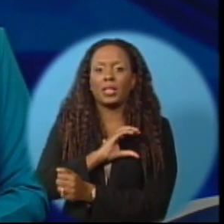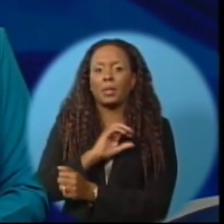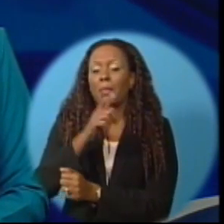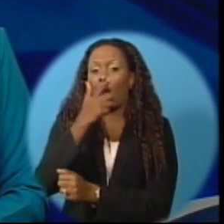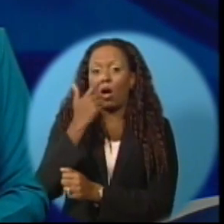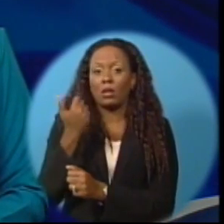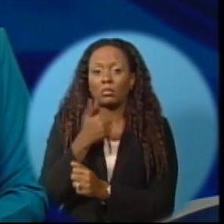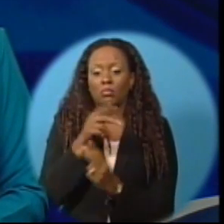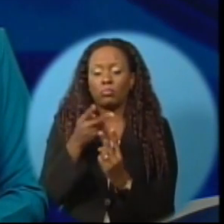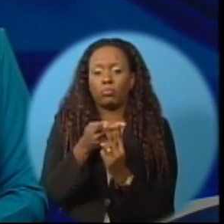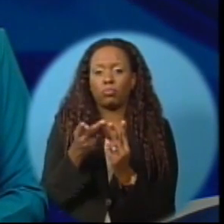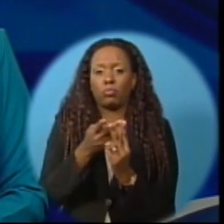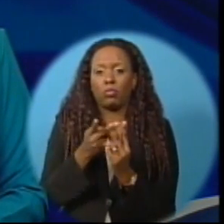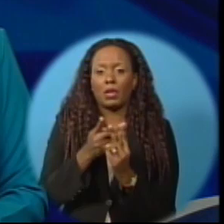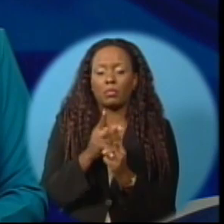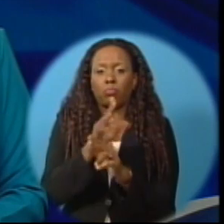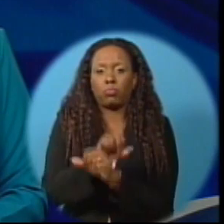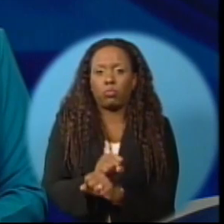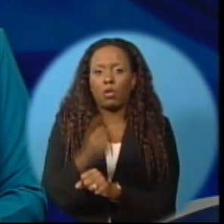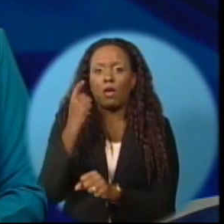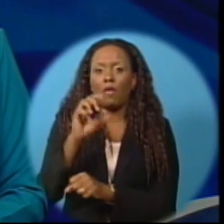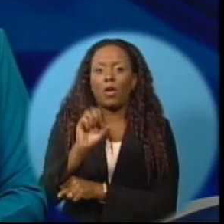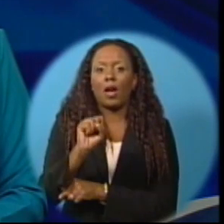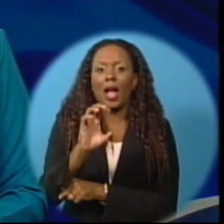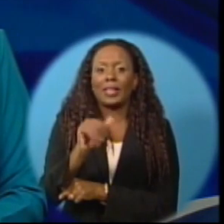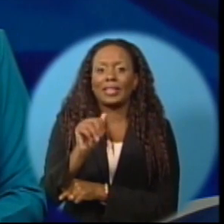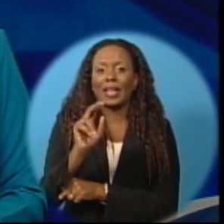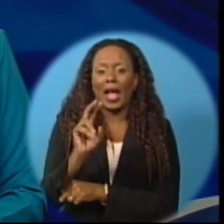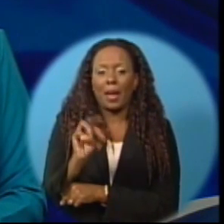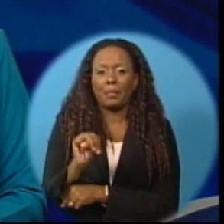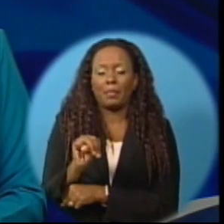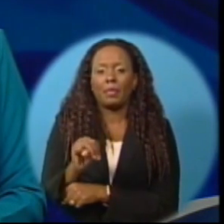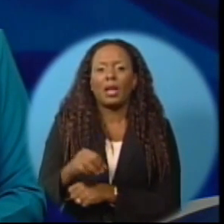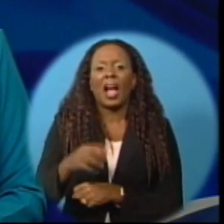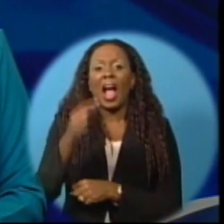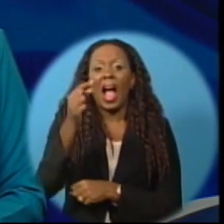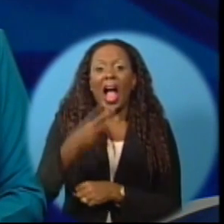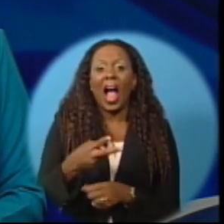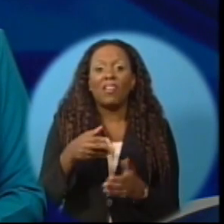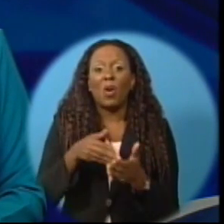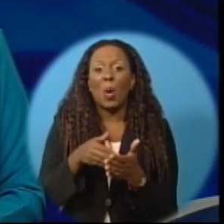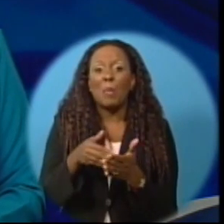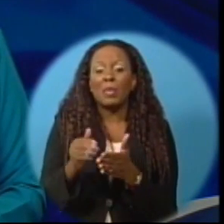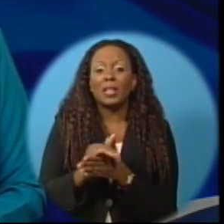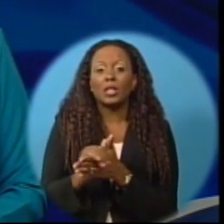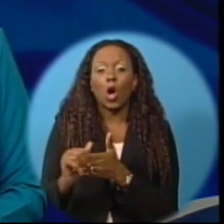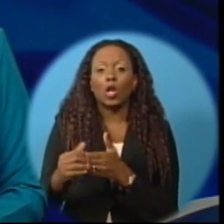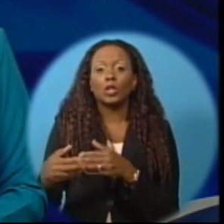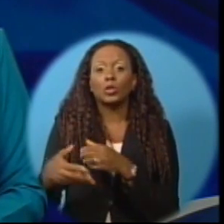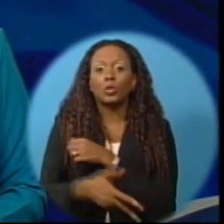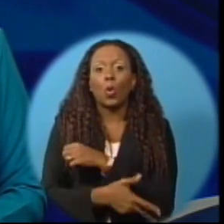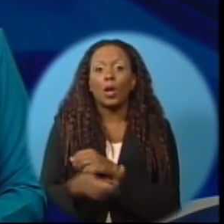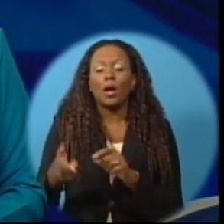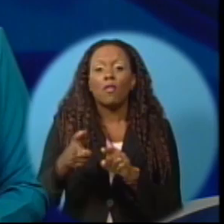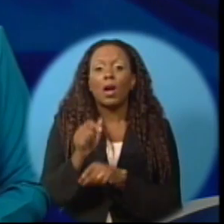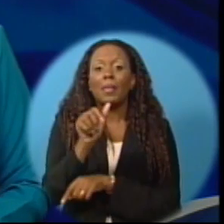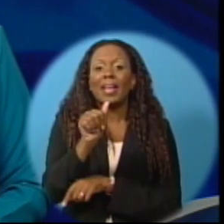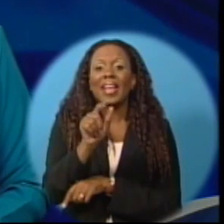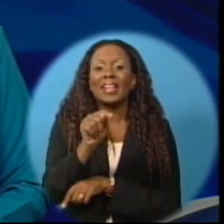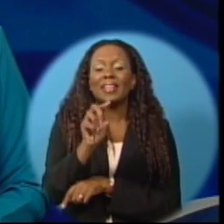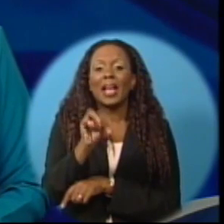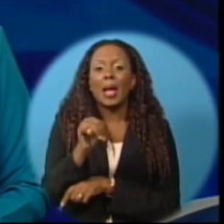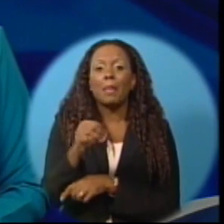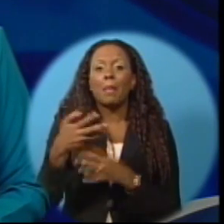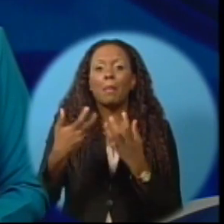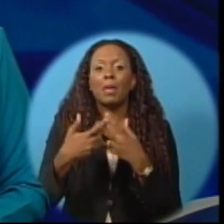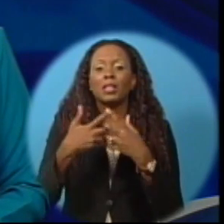The automatic teller machines scam reportedly saw $500,000 stolen from ATMs across the island. The men